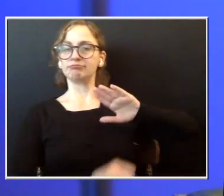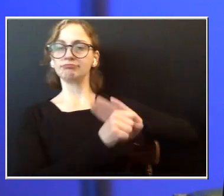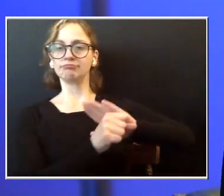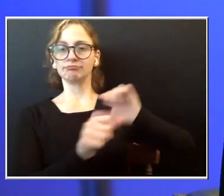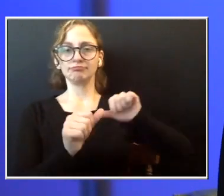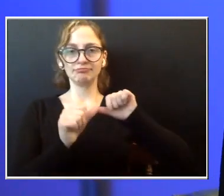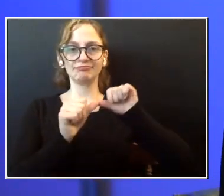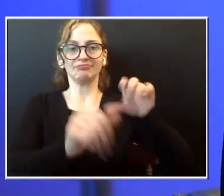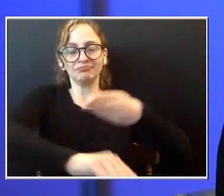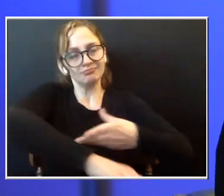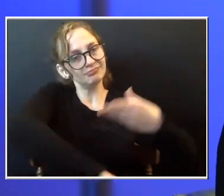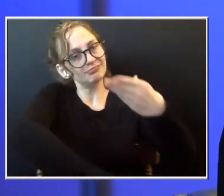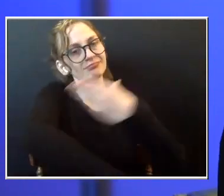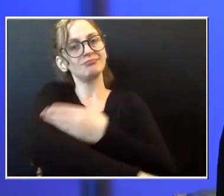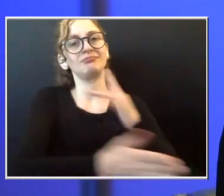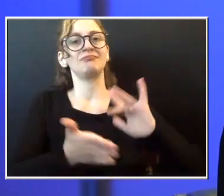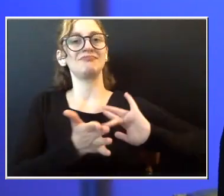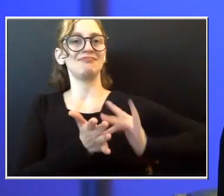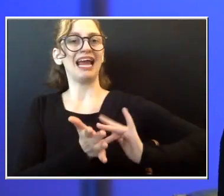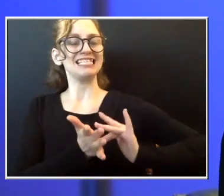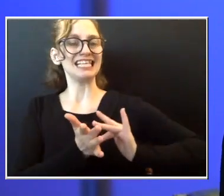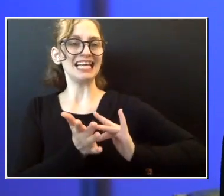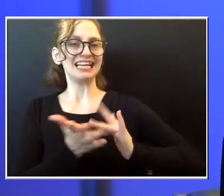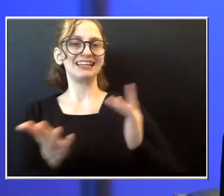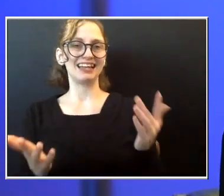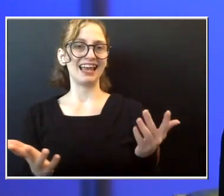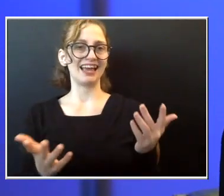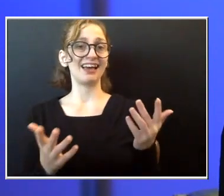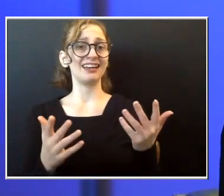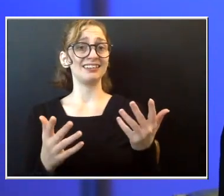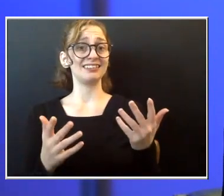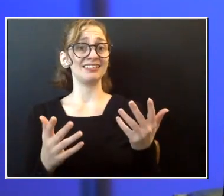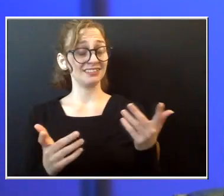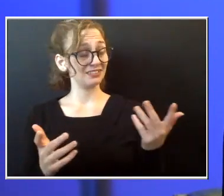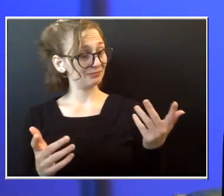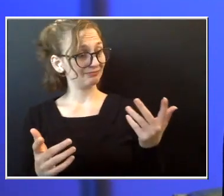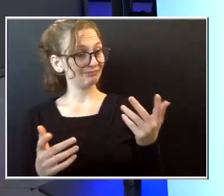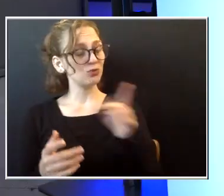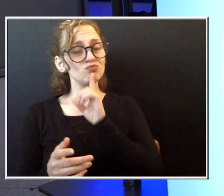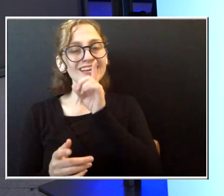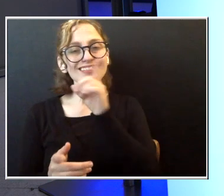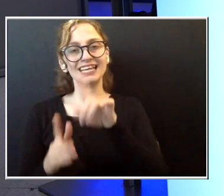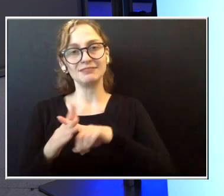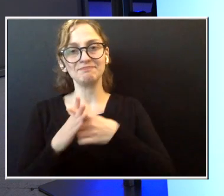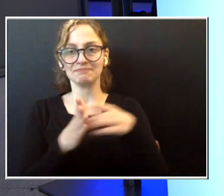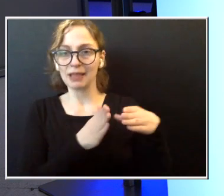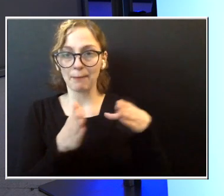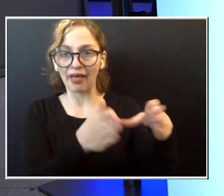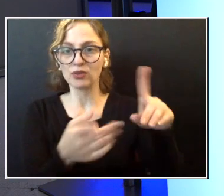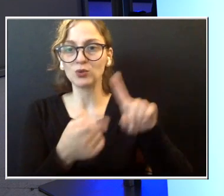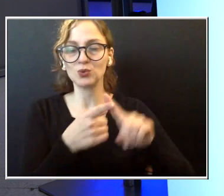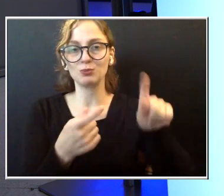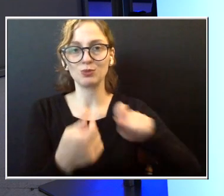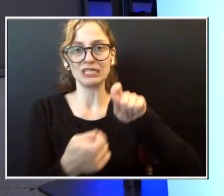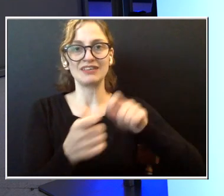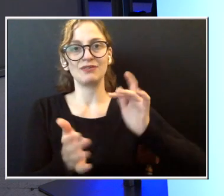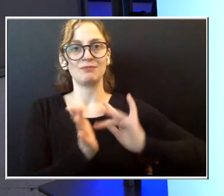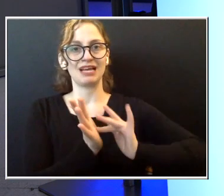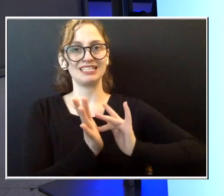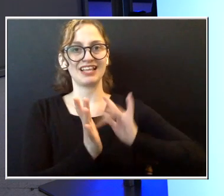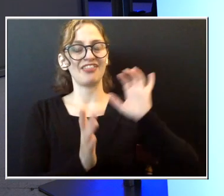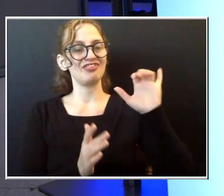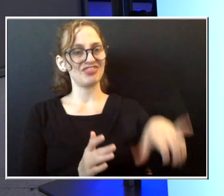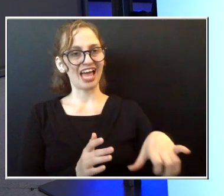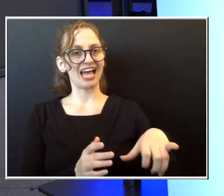and certainly paving the path for precision medicine is the way of the future. And we know that we shouldn't, what is it that you'd like to say about